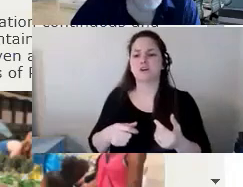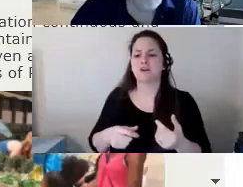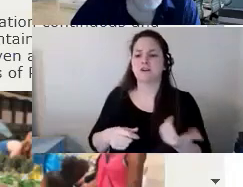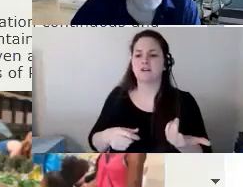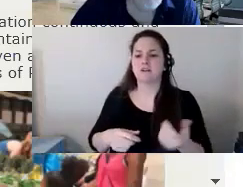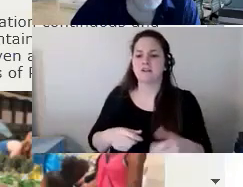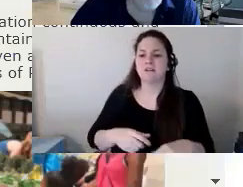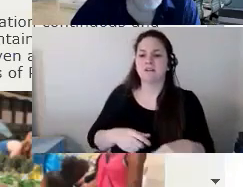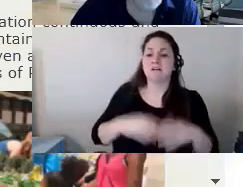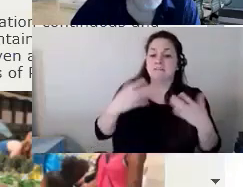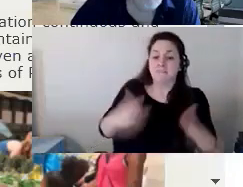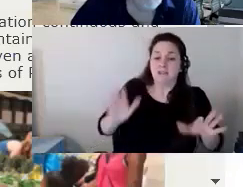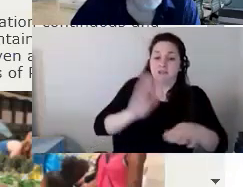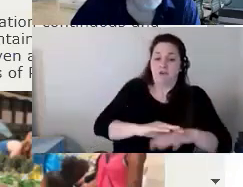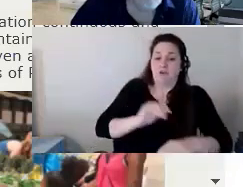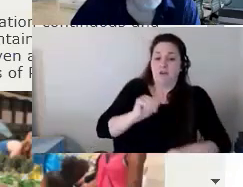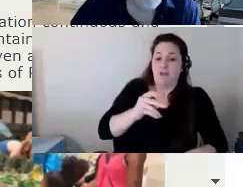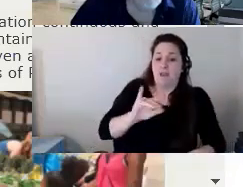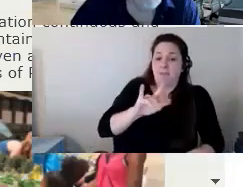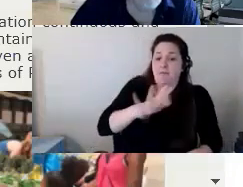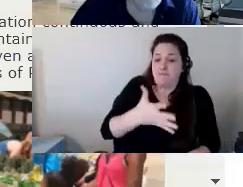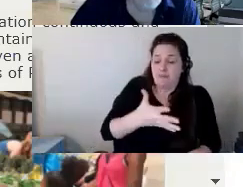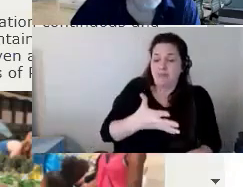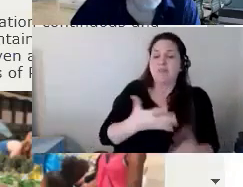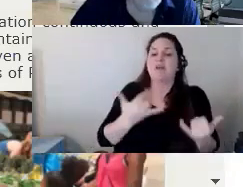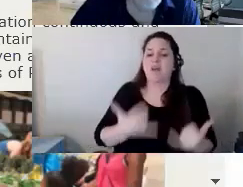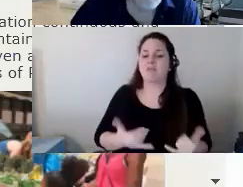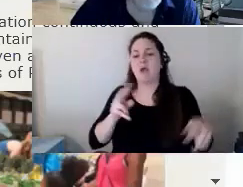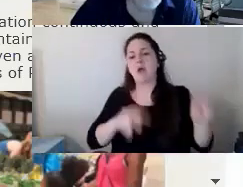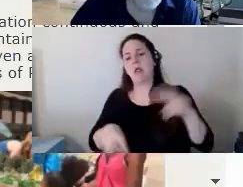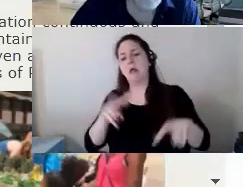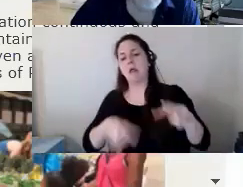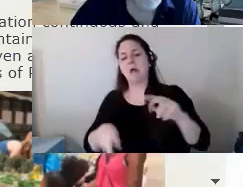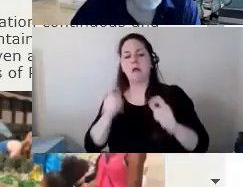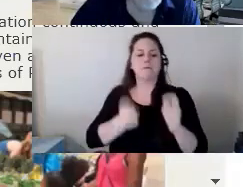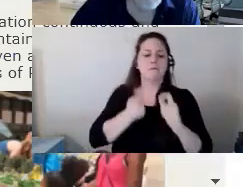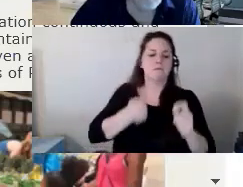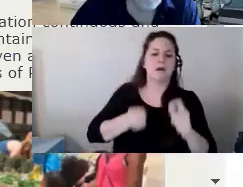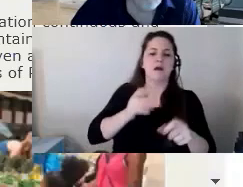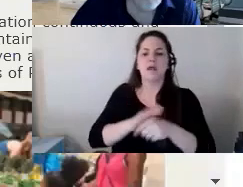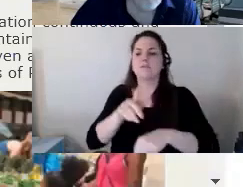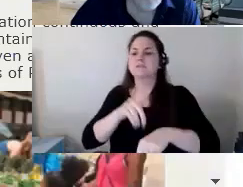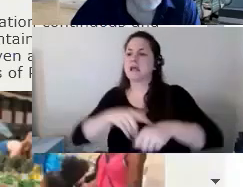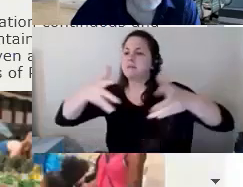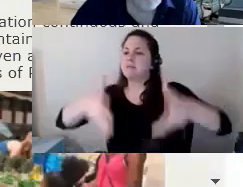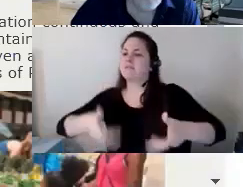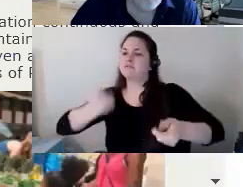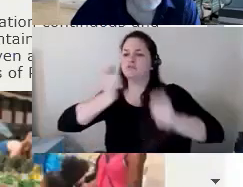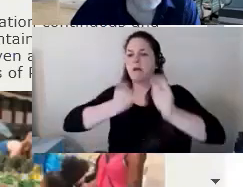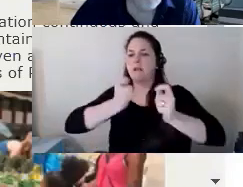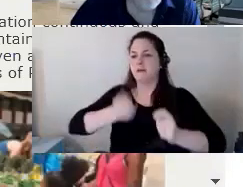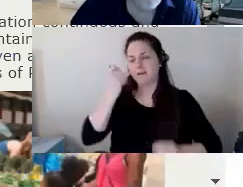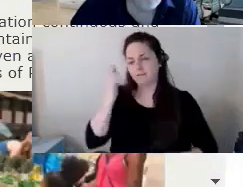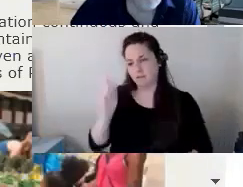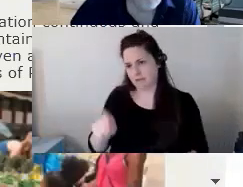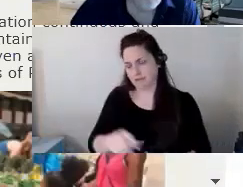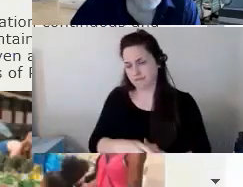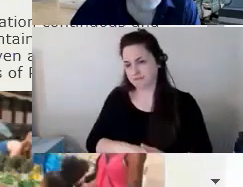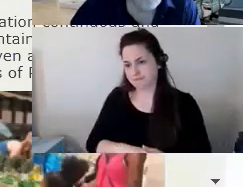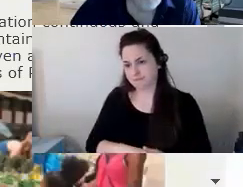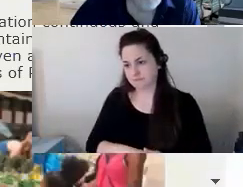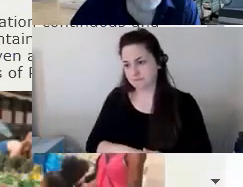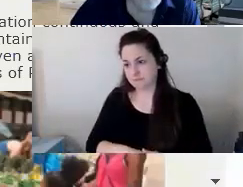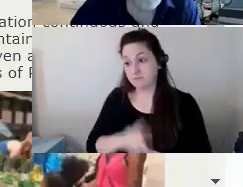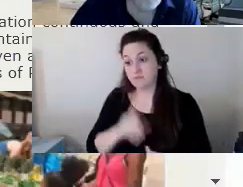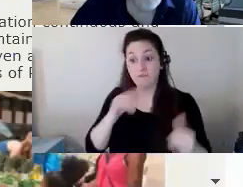to take a look at it and make any modifications that you have. So in the